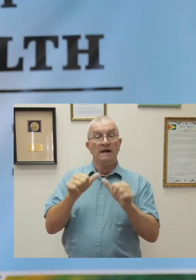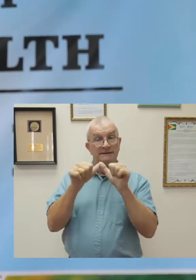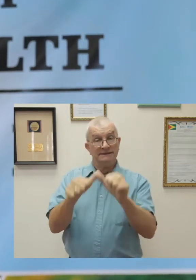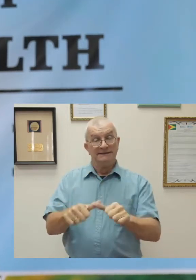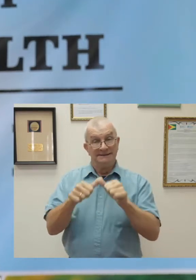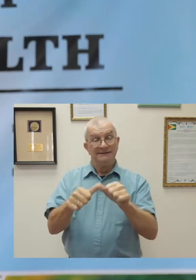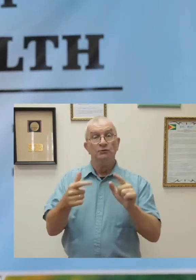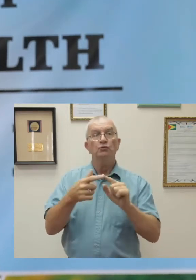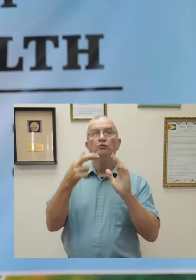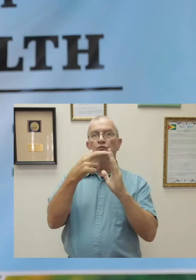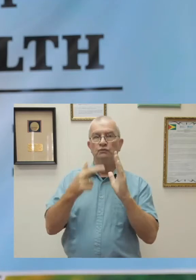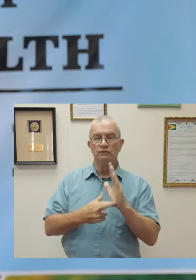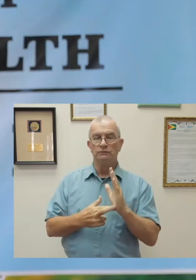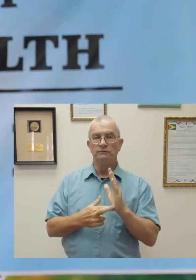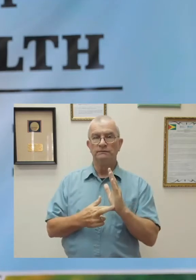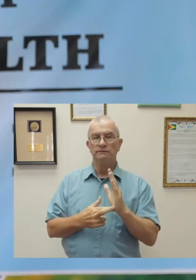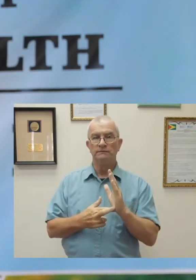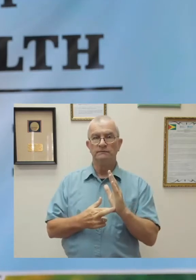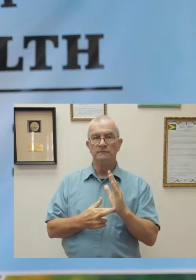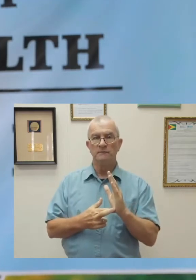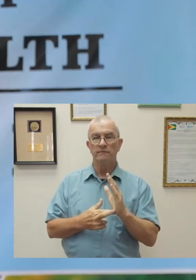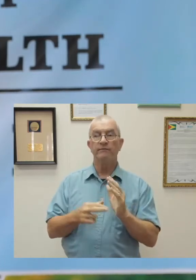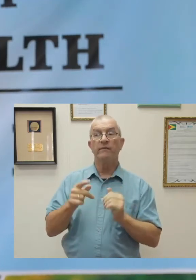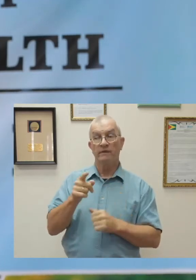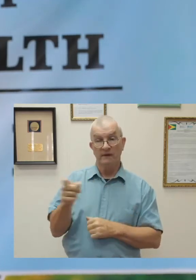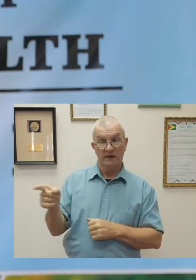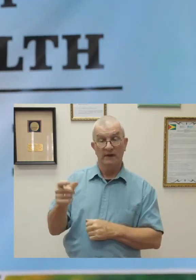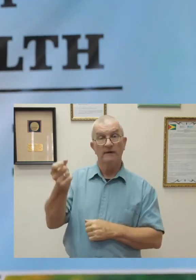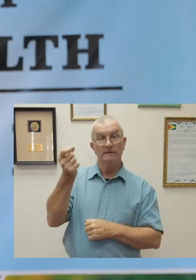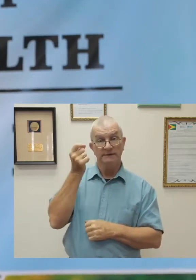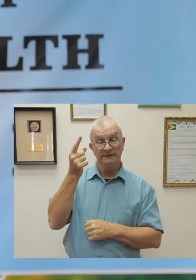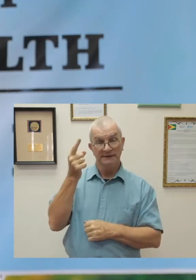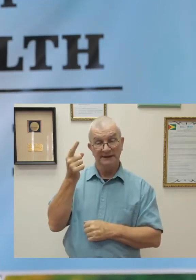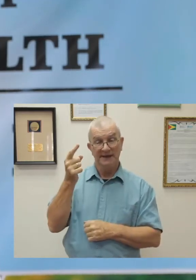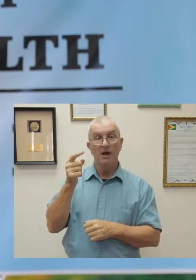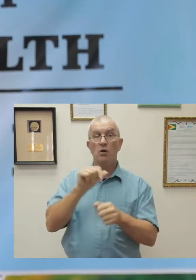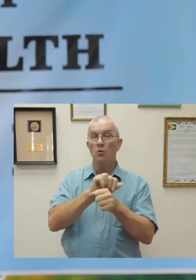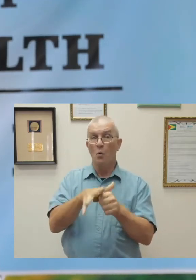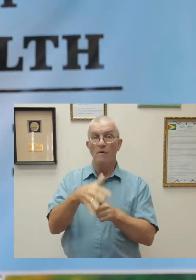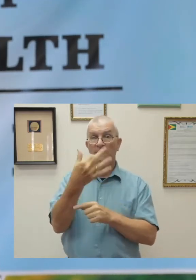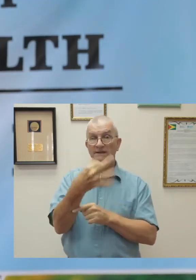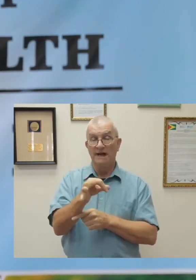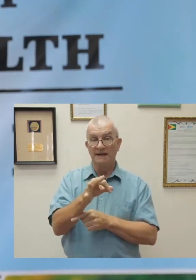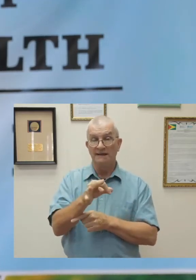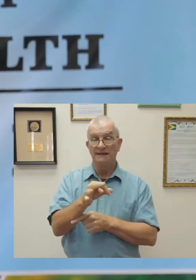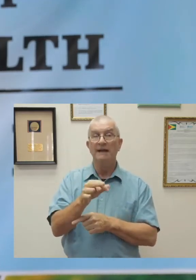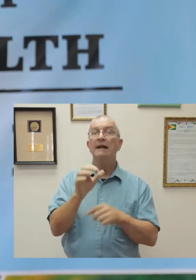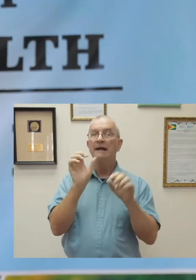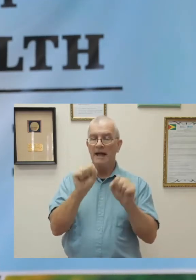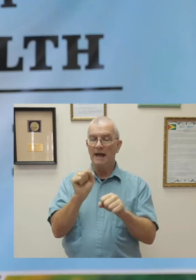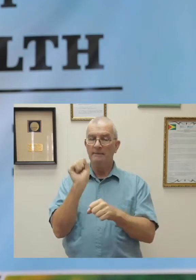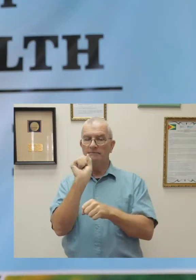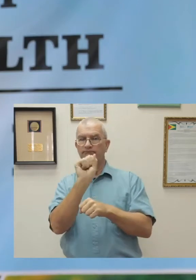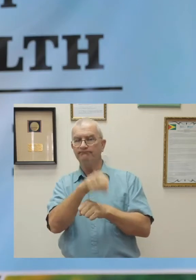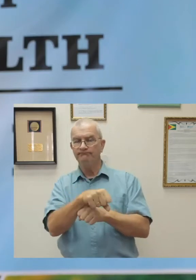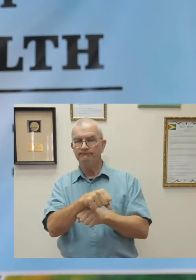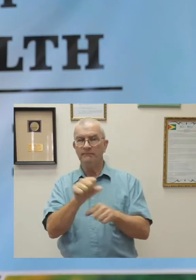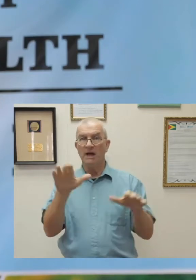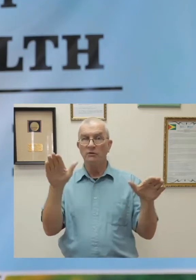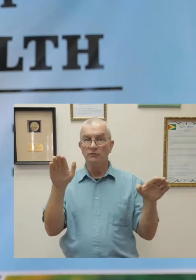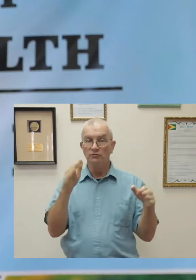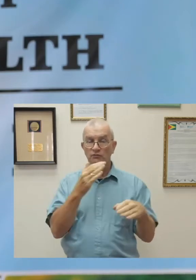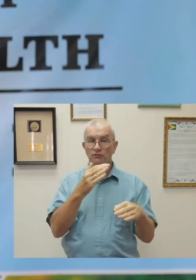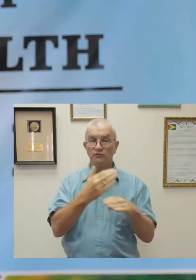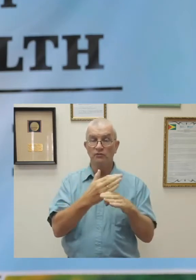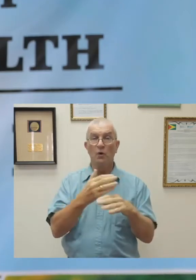adhering to the guidelines. They realize that COVID-19 can be beaten with the